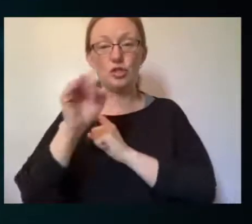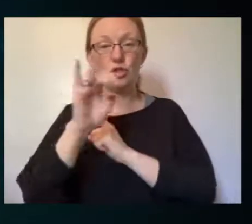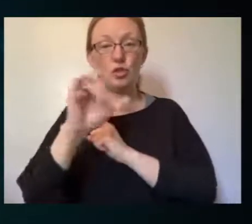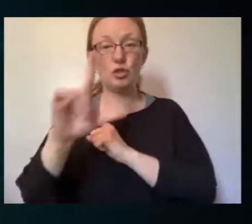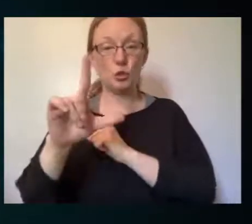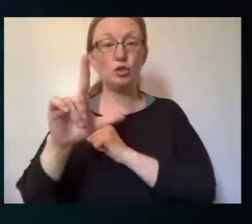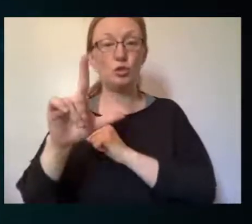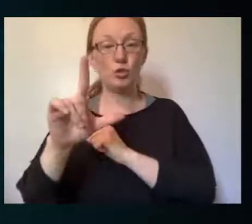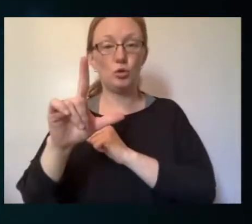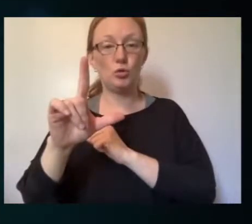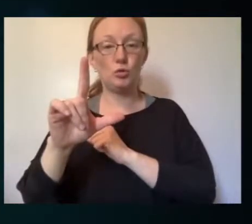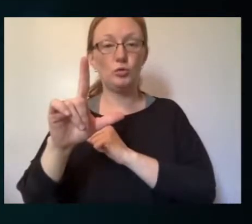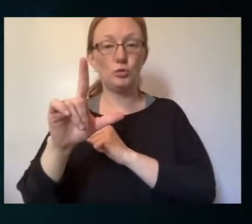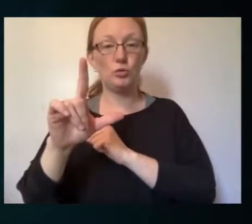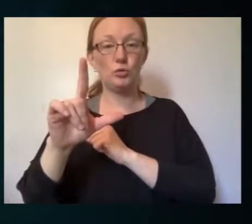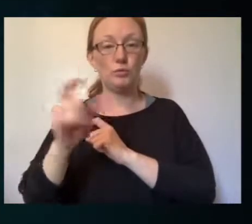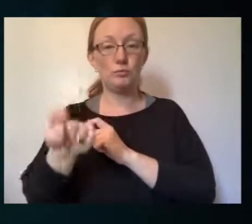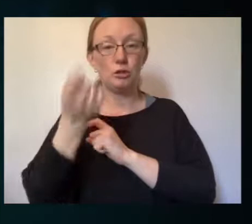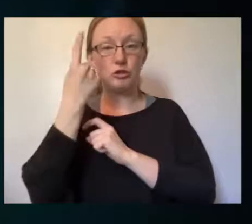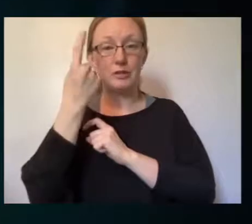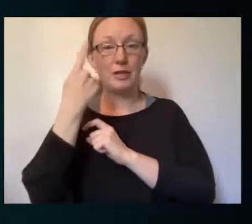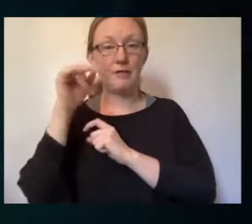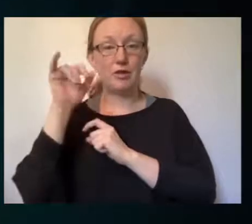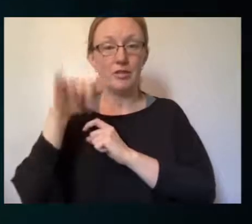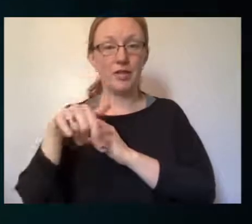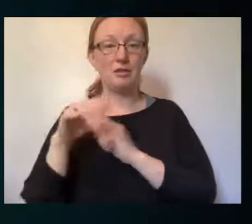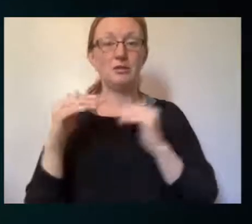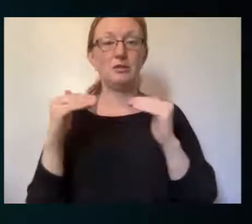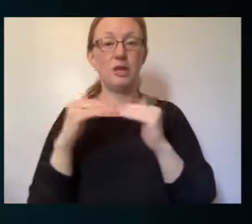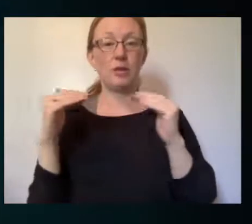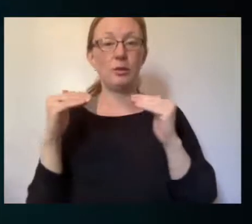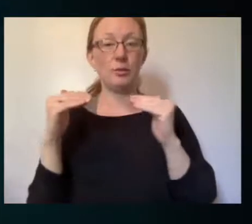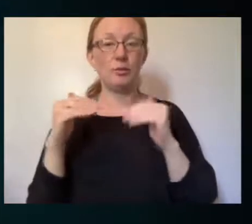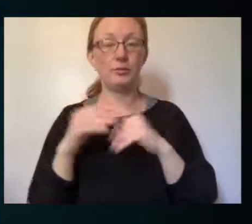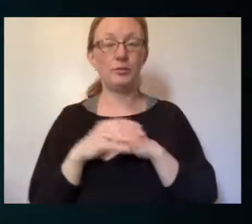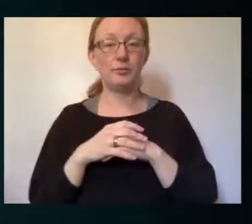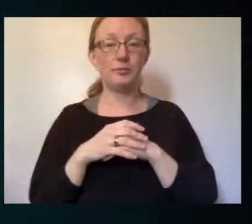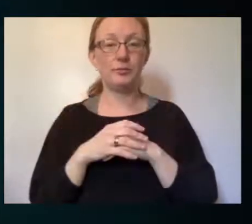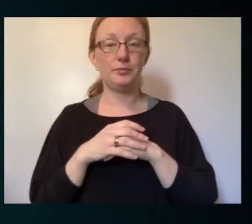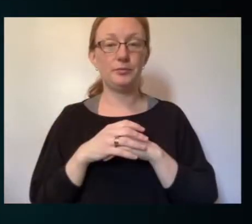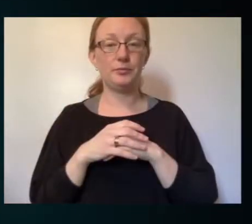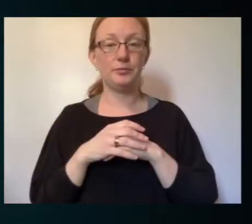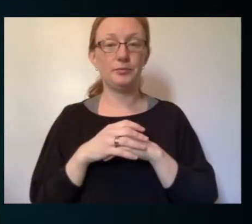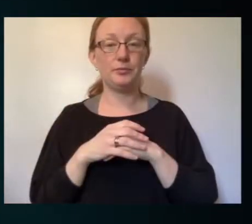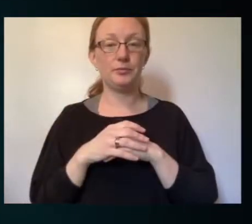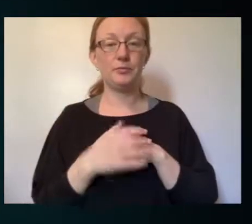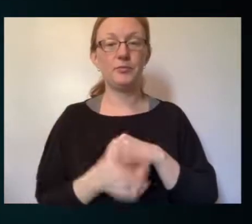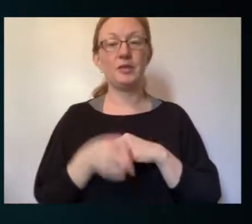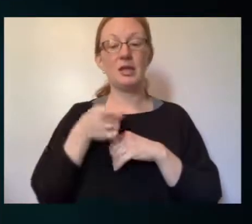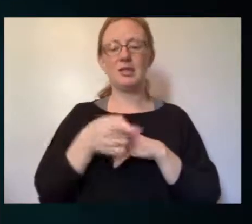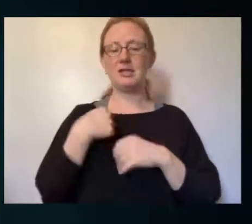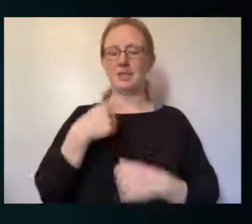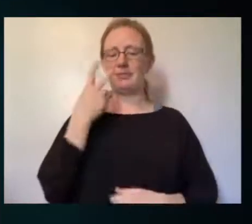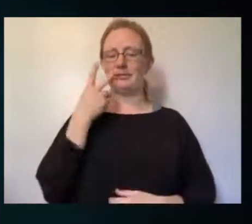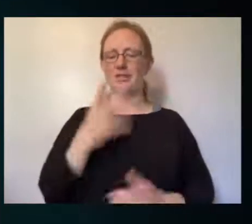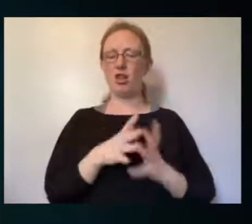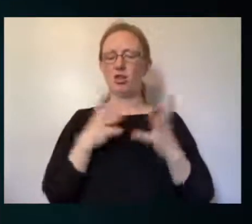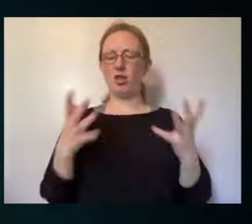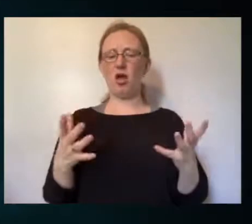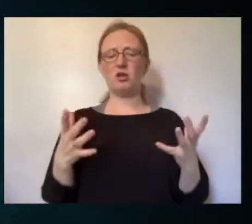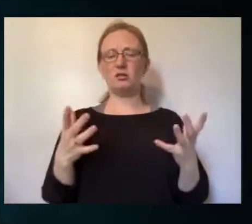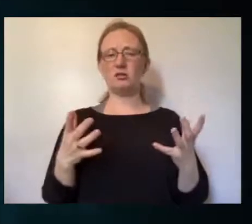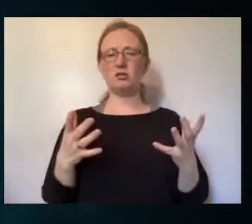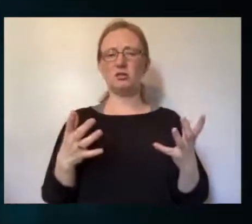consensus around what we consider equitable as a community. And this is something that I encounter a lot as a member of the